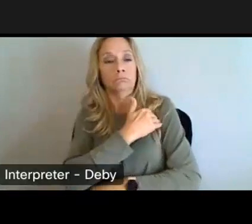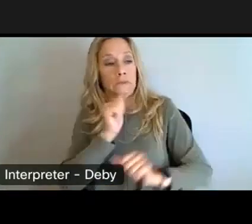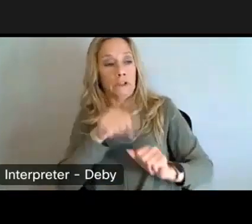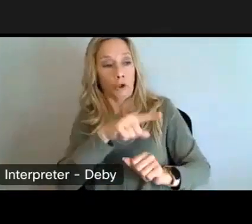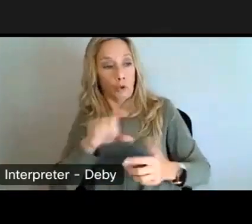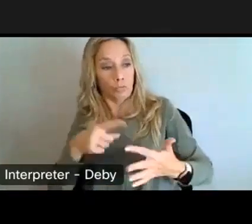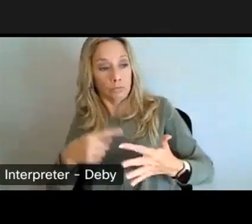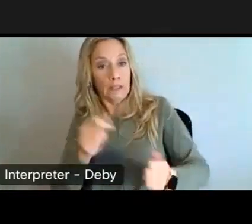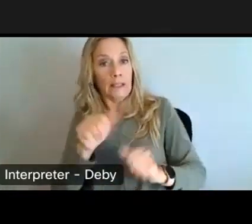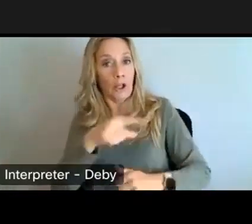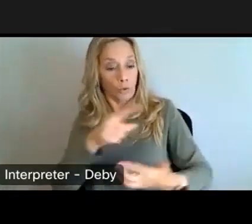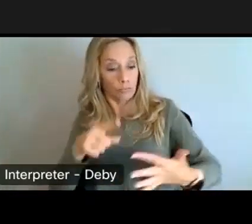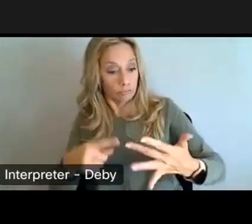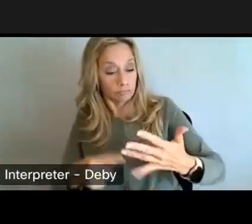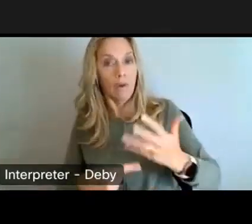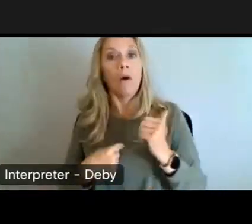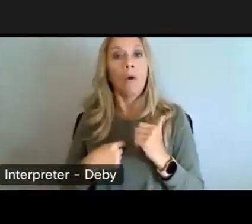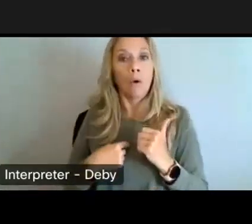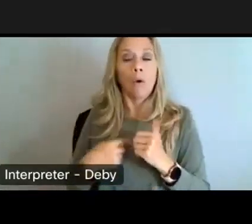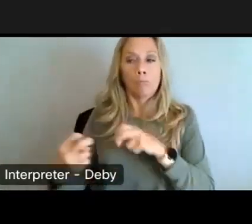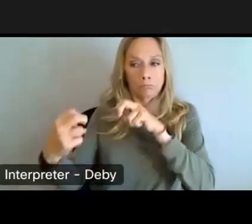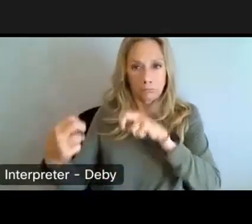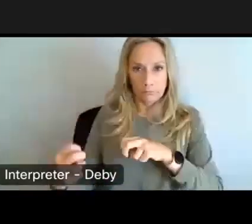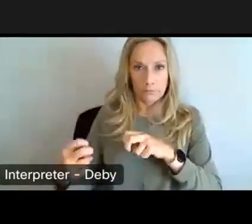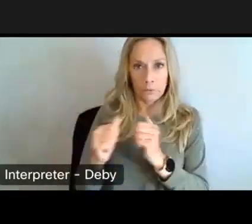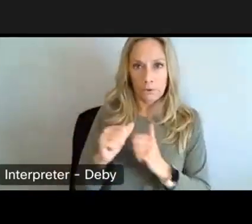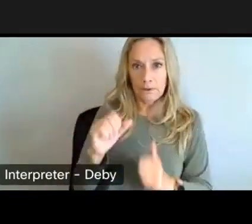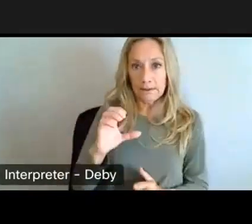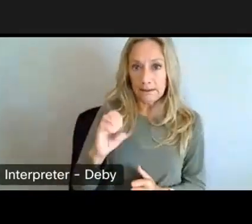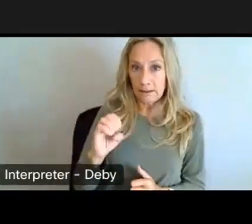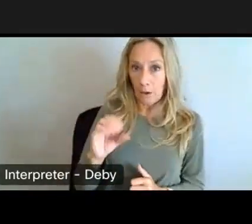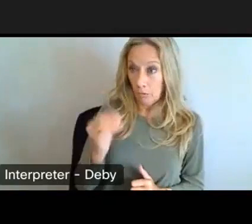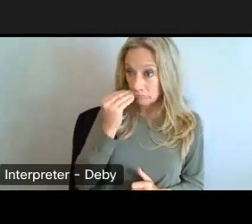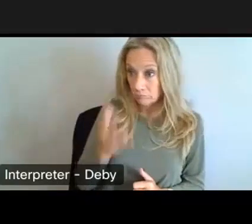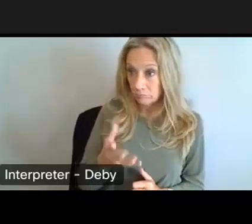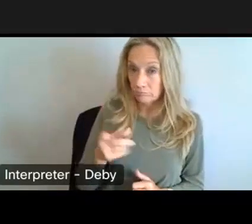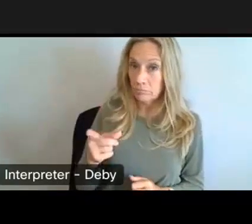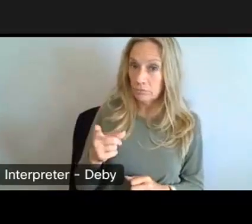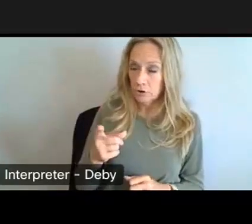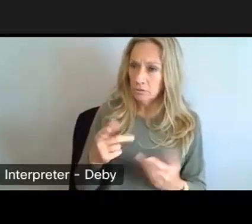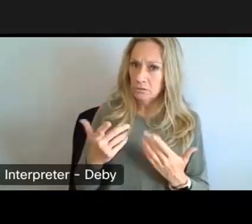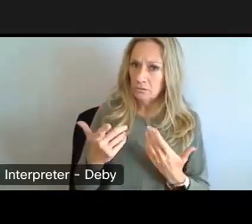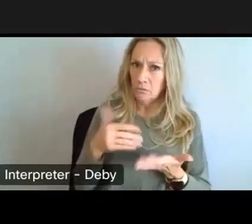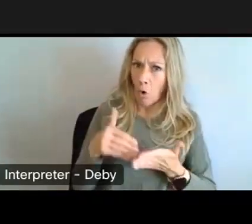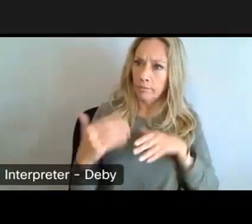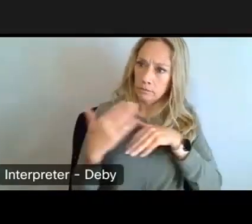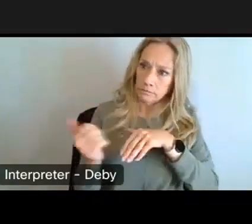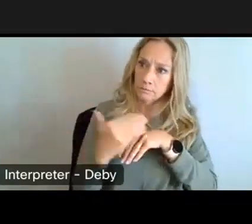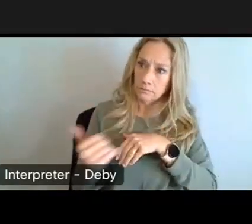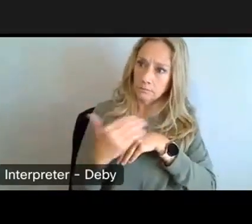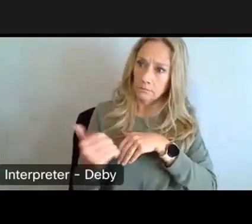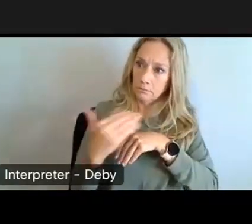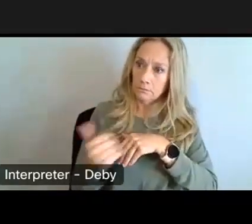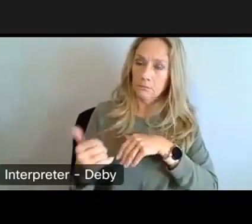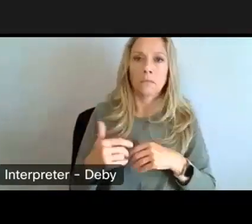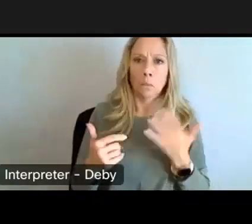that?" And I had to have a sit down with their CEO and say, "Hey, look, if you guys are going to keep, bringing me in for this, why